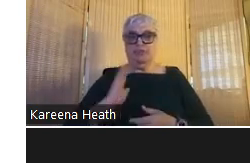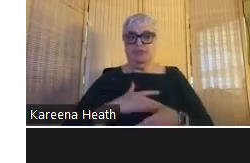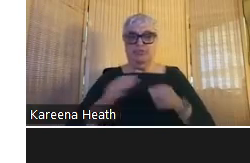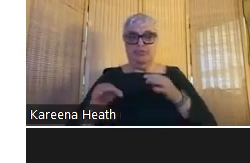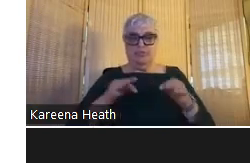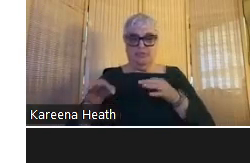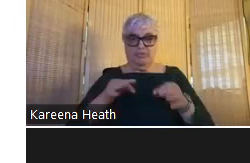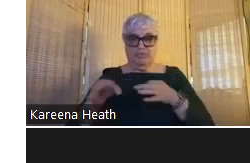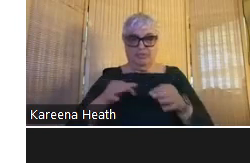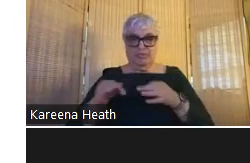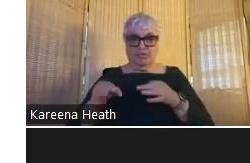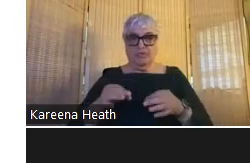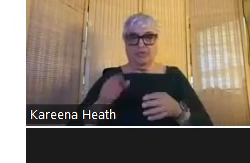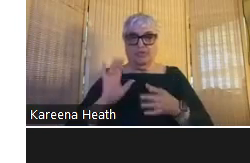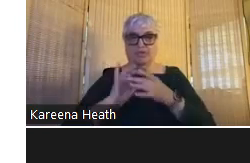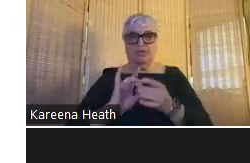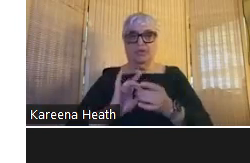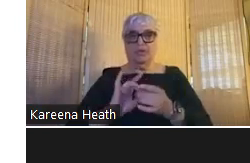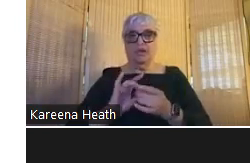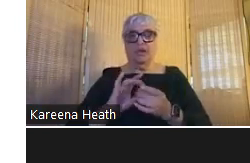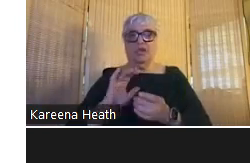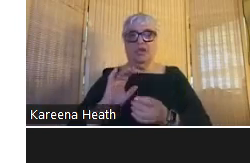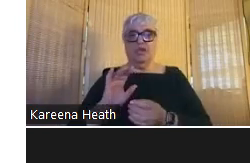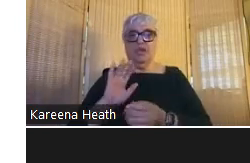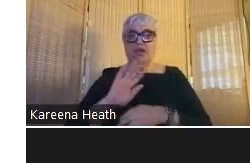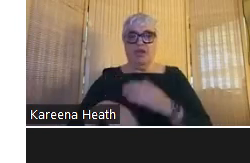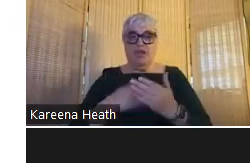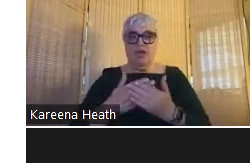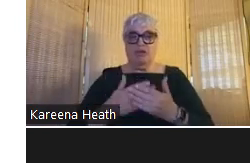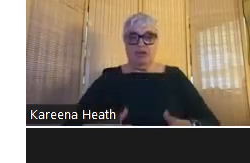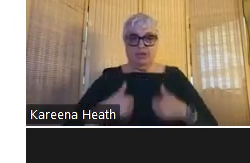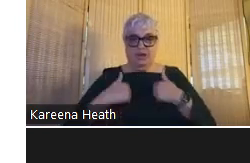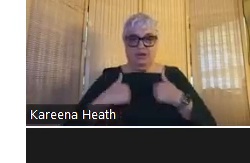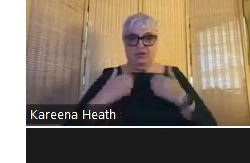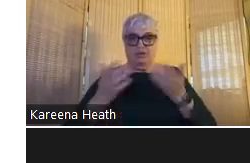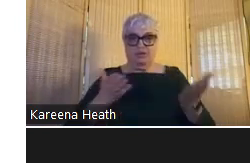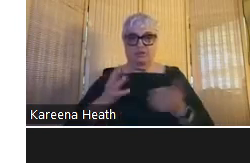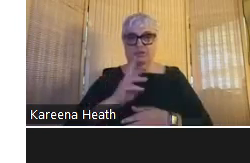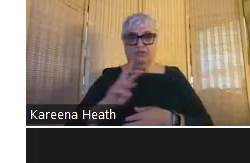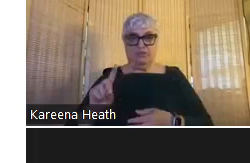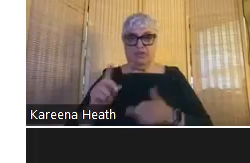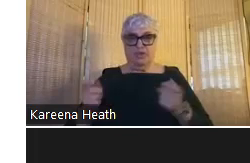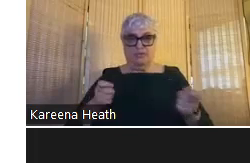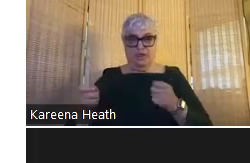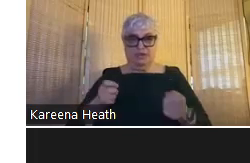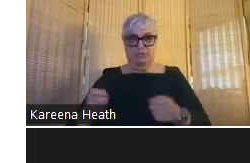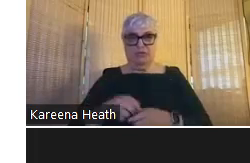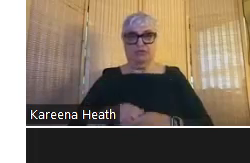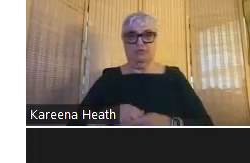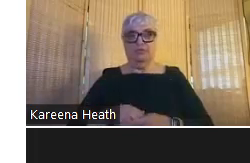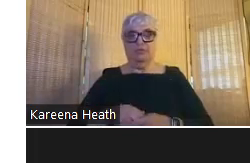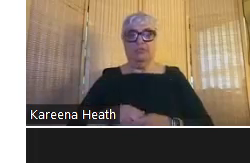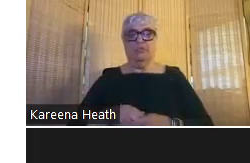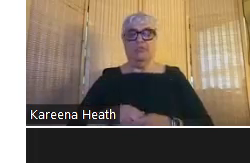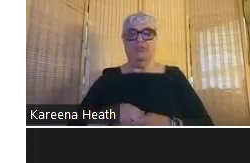section. And again, this is applicable to all residential services and withdrawal management. I've included a